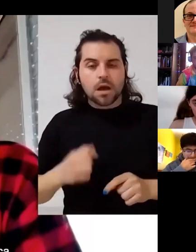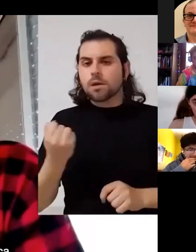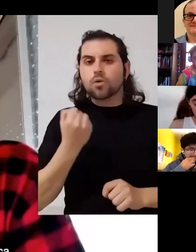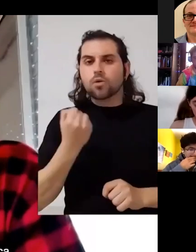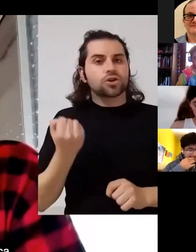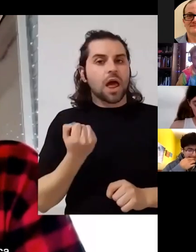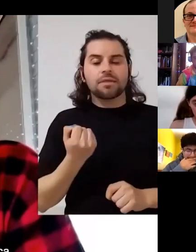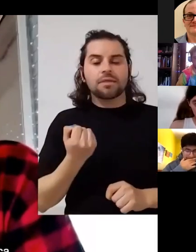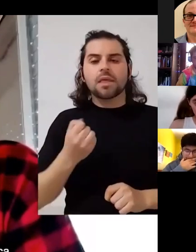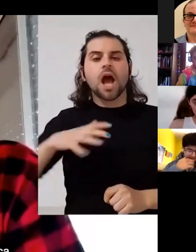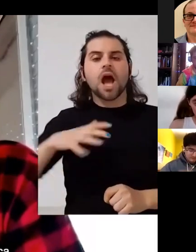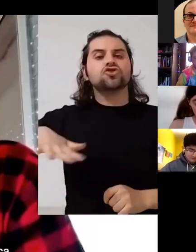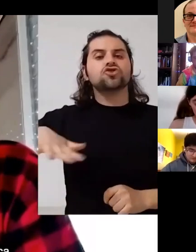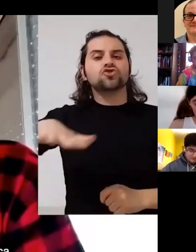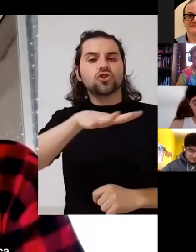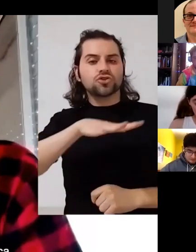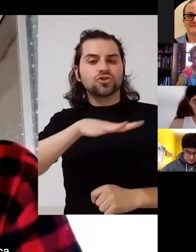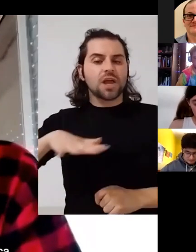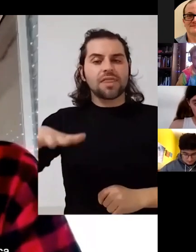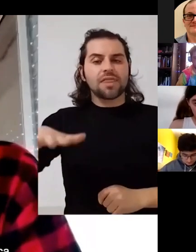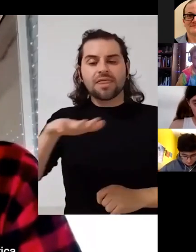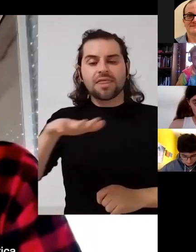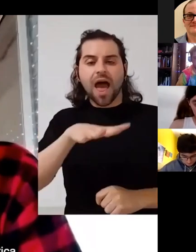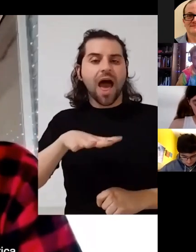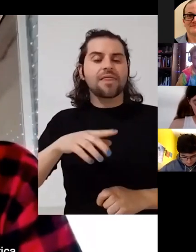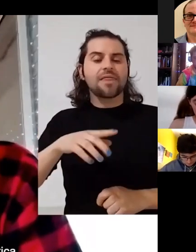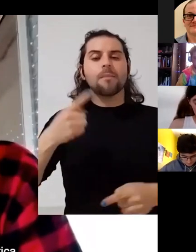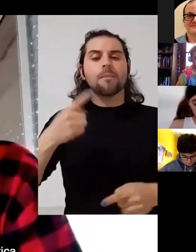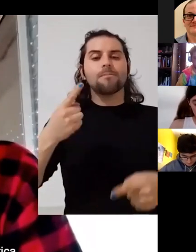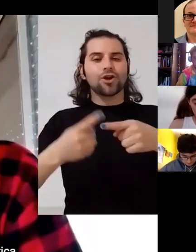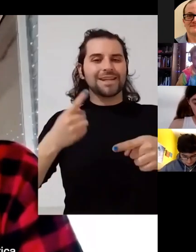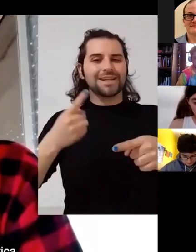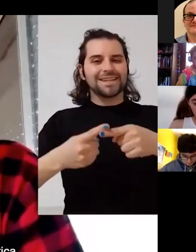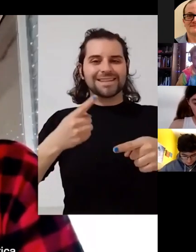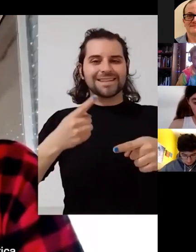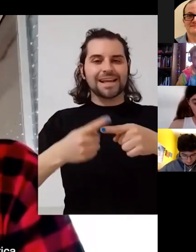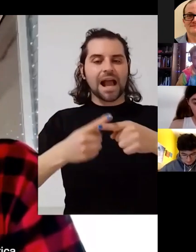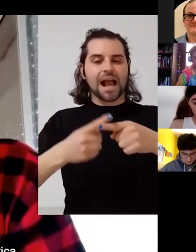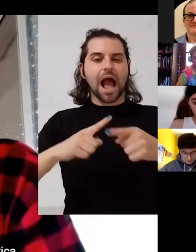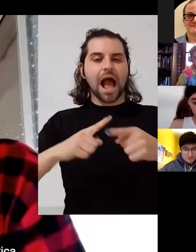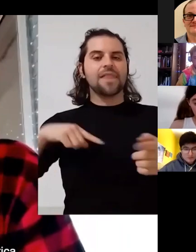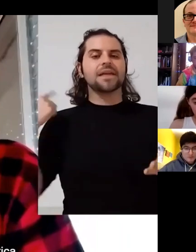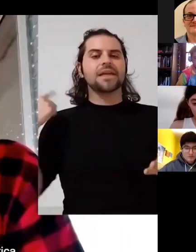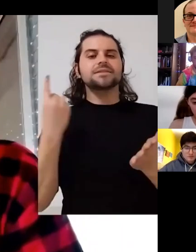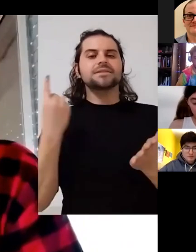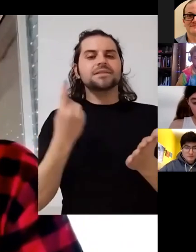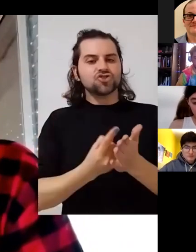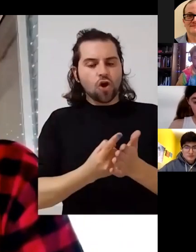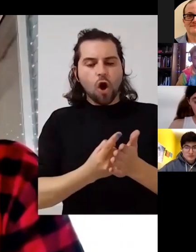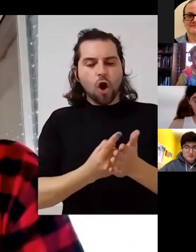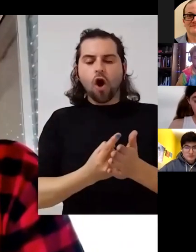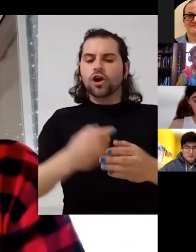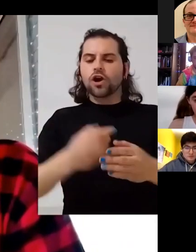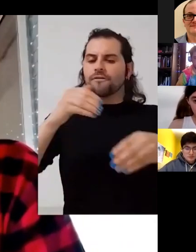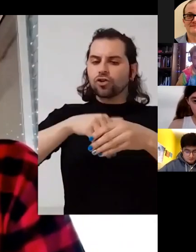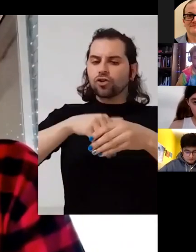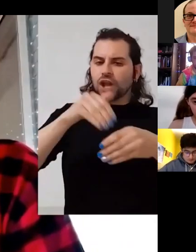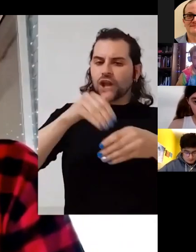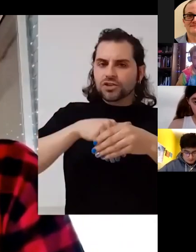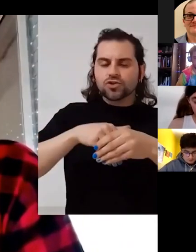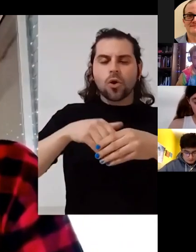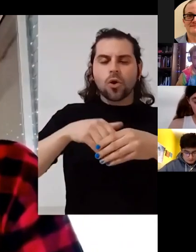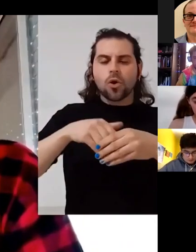for example, to our political engagement, decision making in